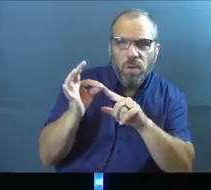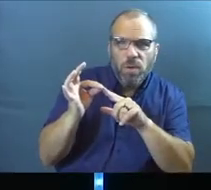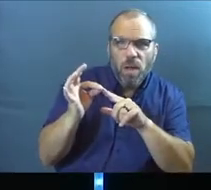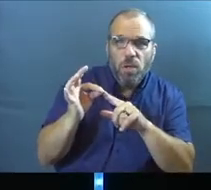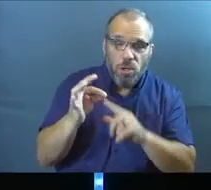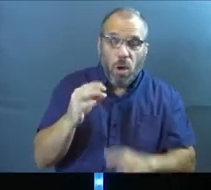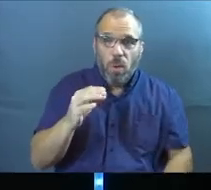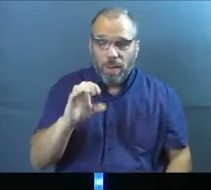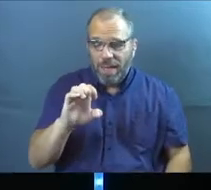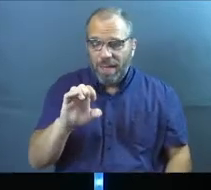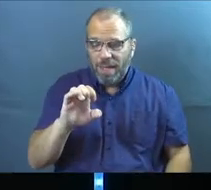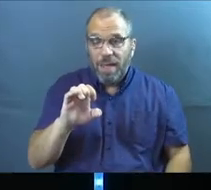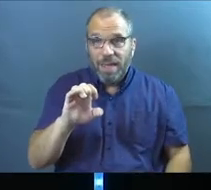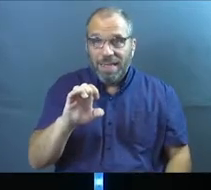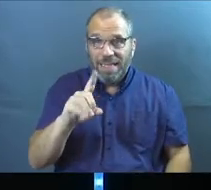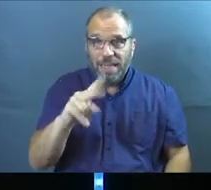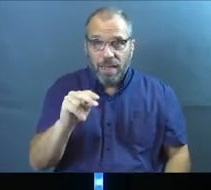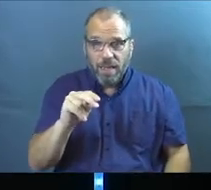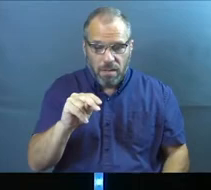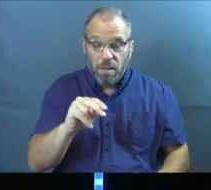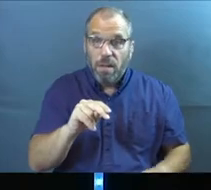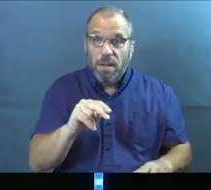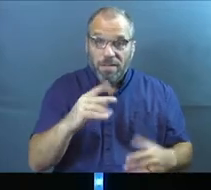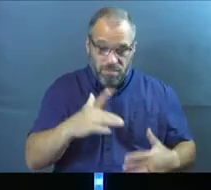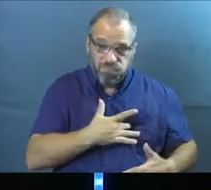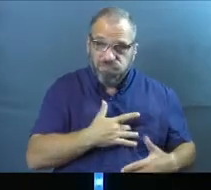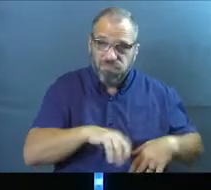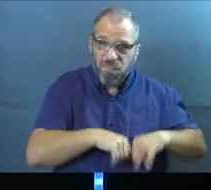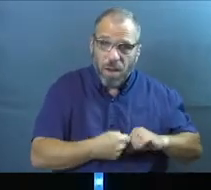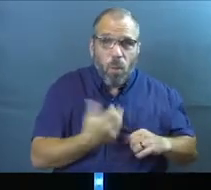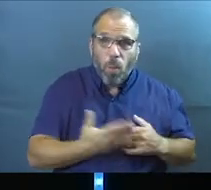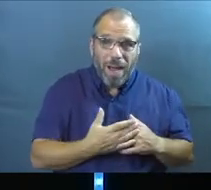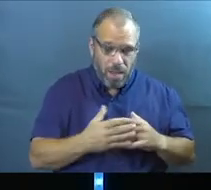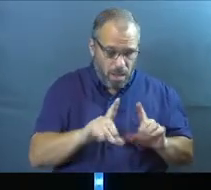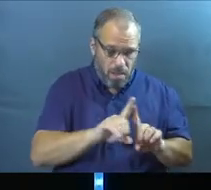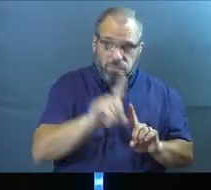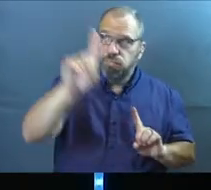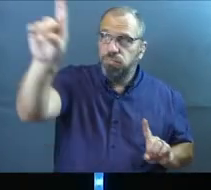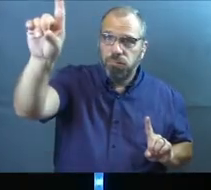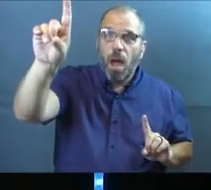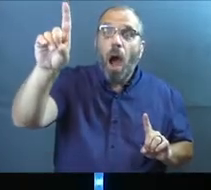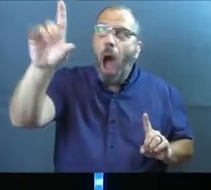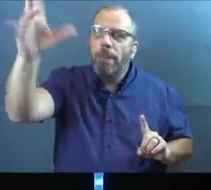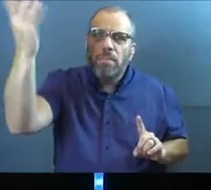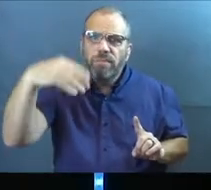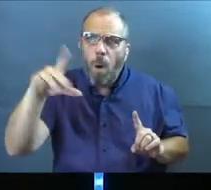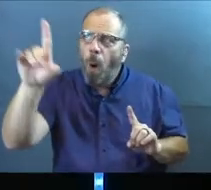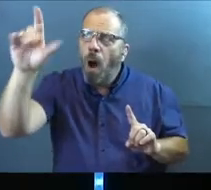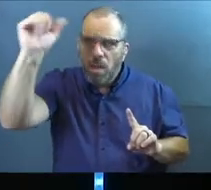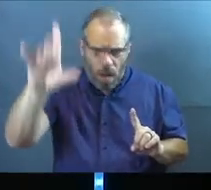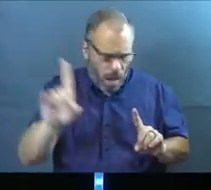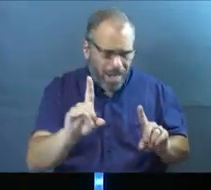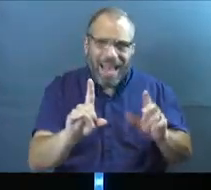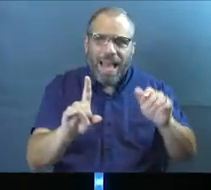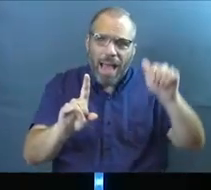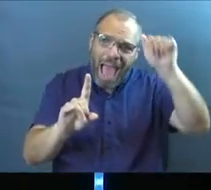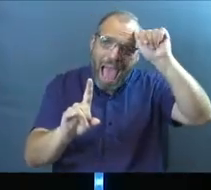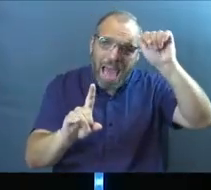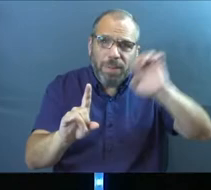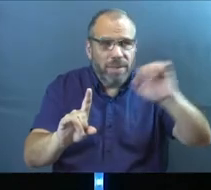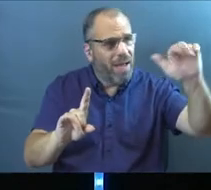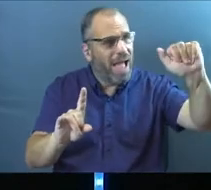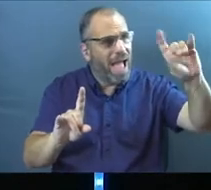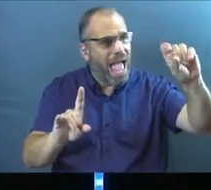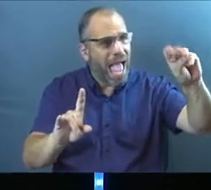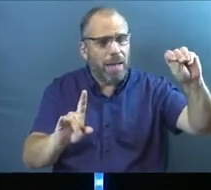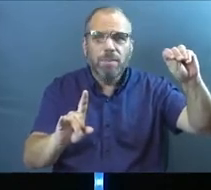Eden was? Is that they had to be separated from God. Because he had come and he had walked with them in the cool of the day, and they had had